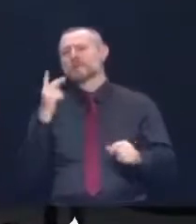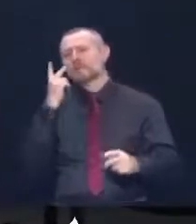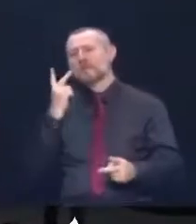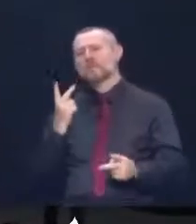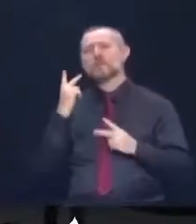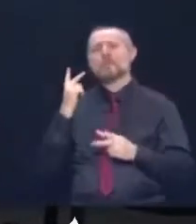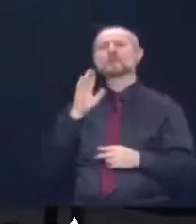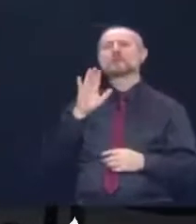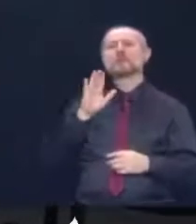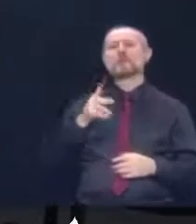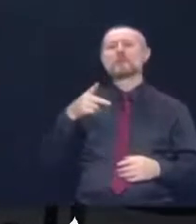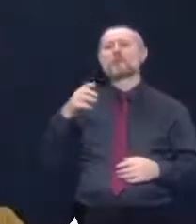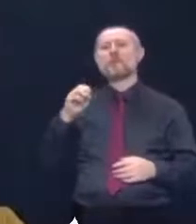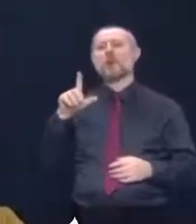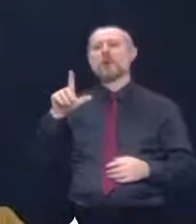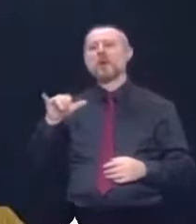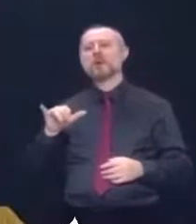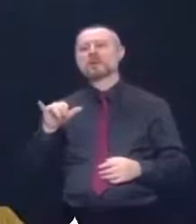her job as DOT commissioner?